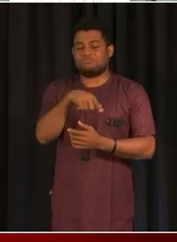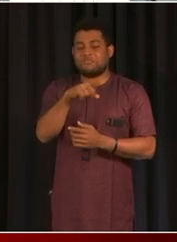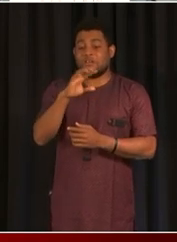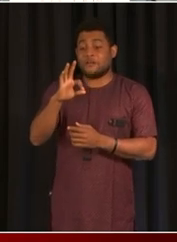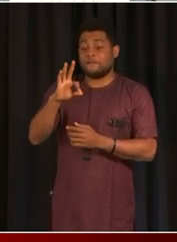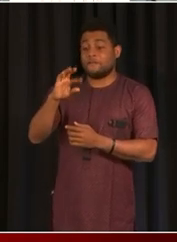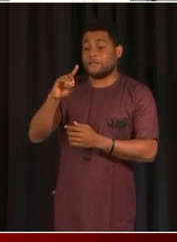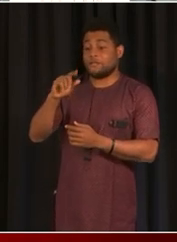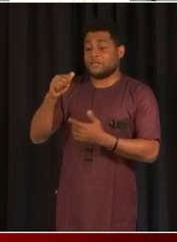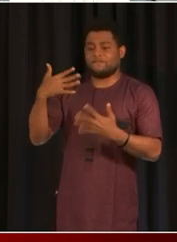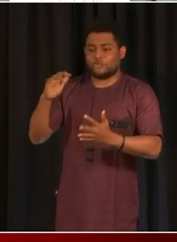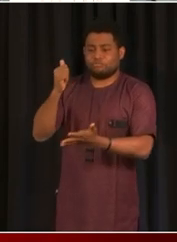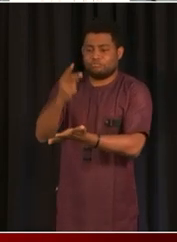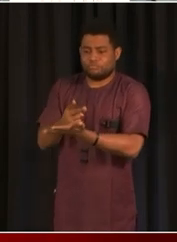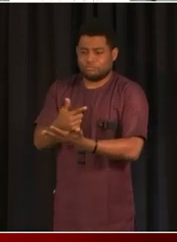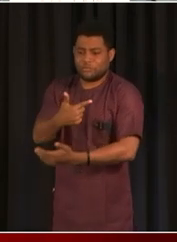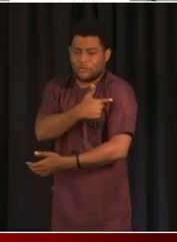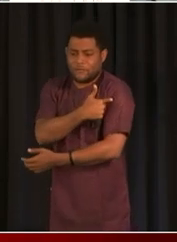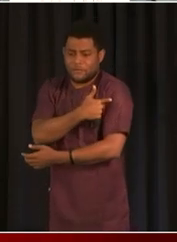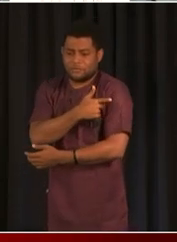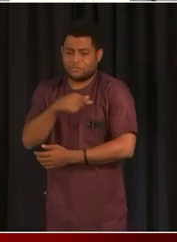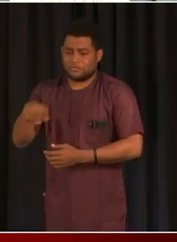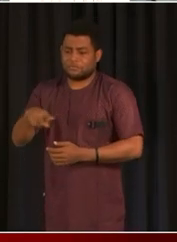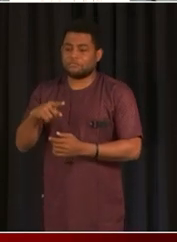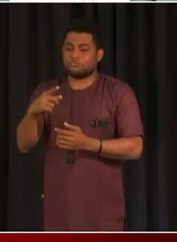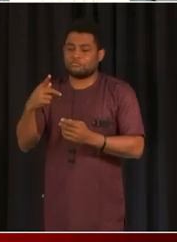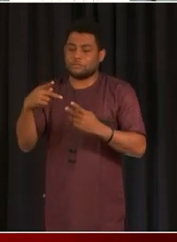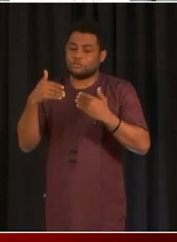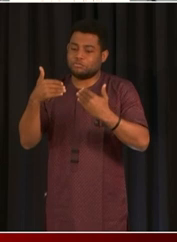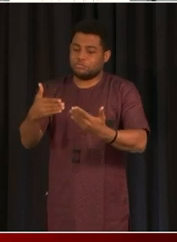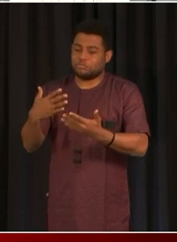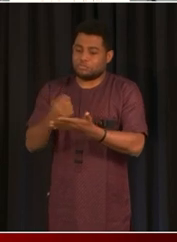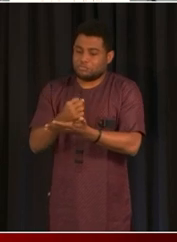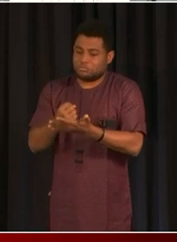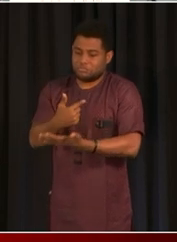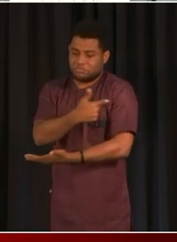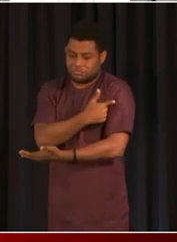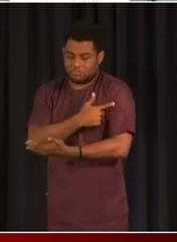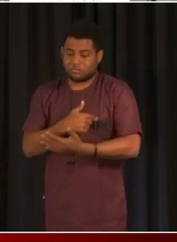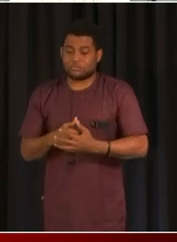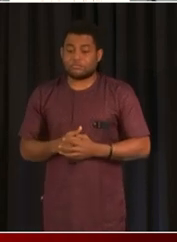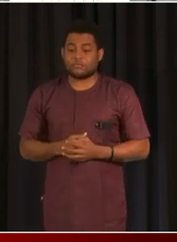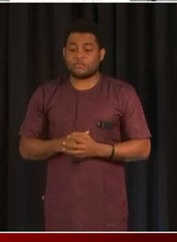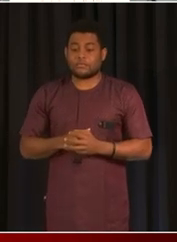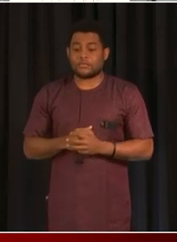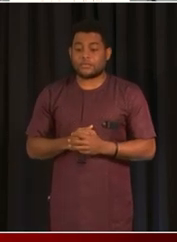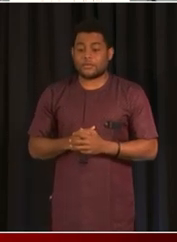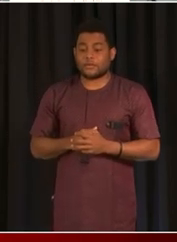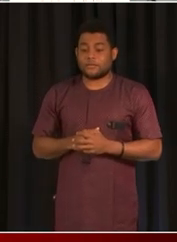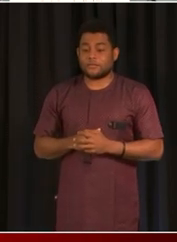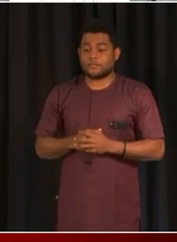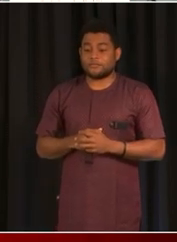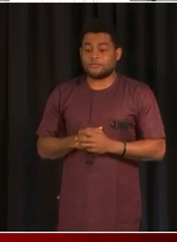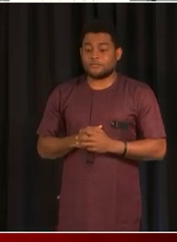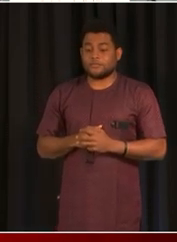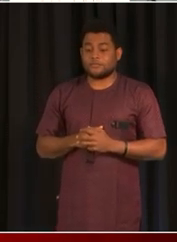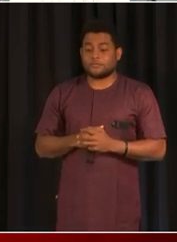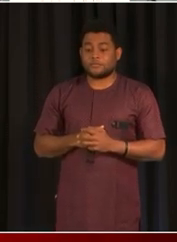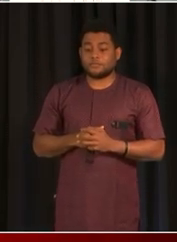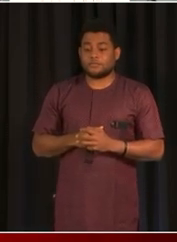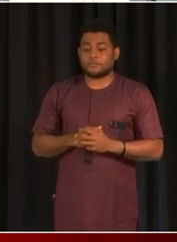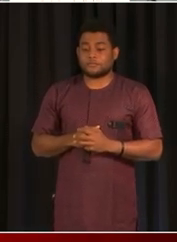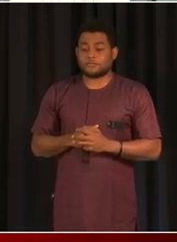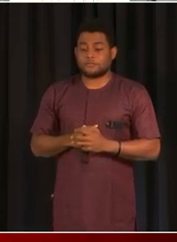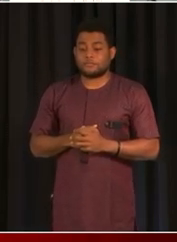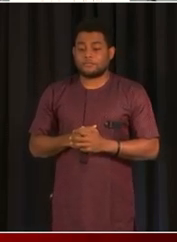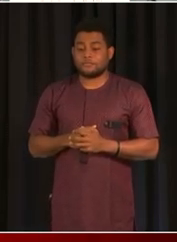use authorization for a very small subset of the population who have specific health conditions or a medical